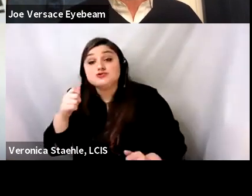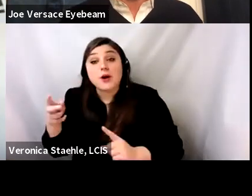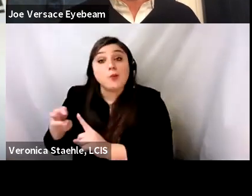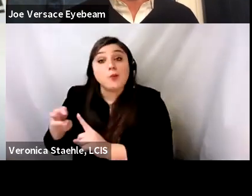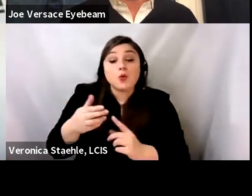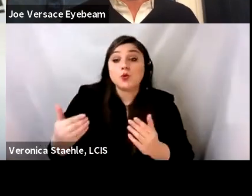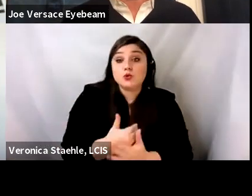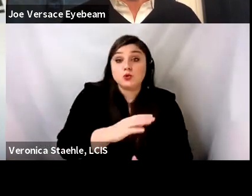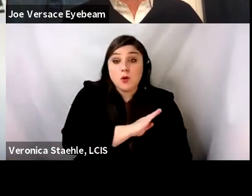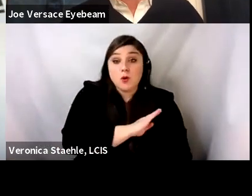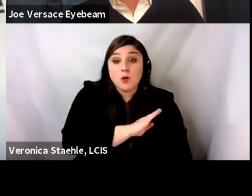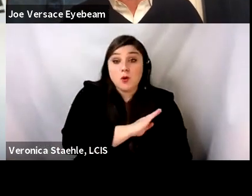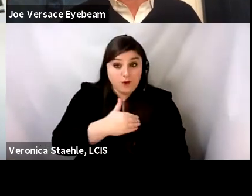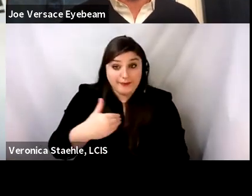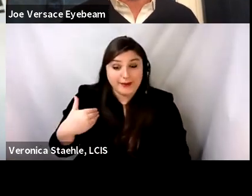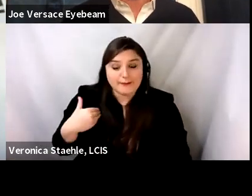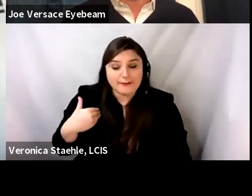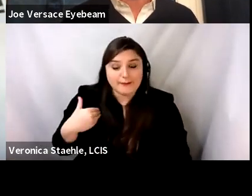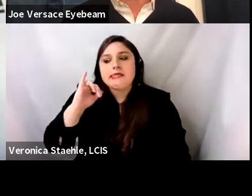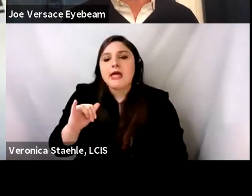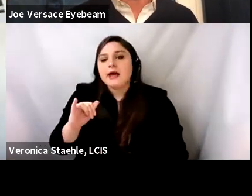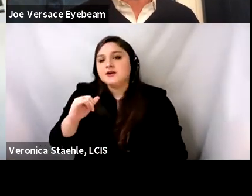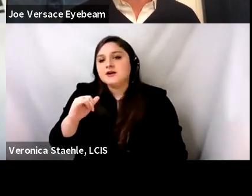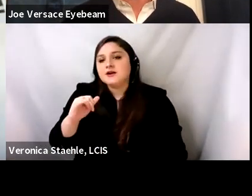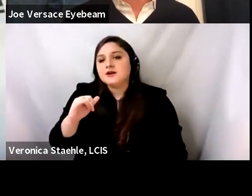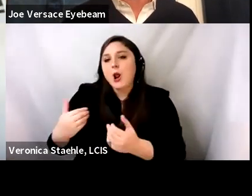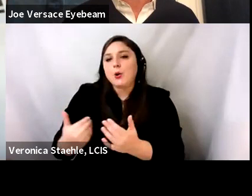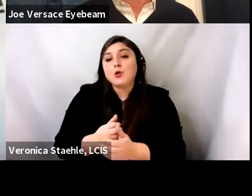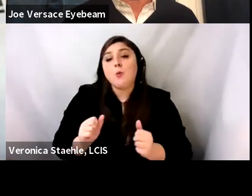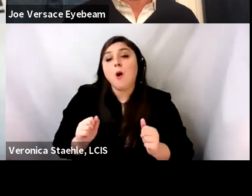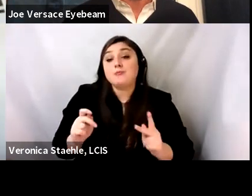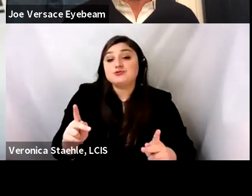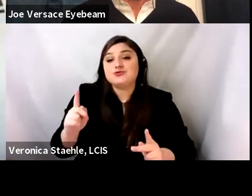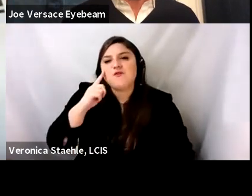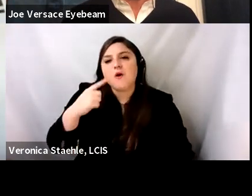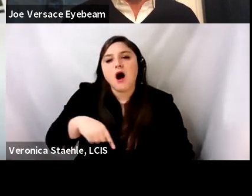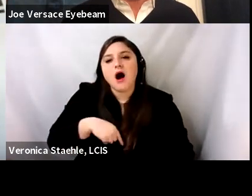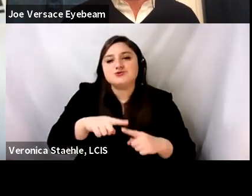of observation, and we're choosing people to join the board, right? It's this notion of